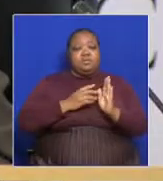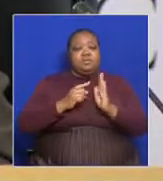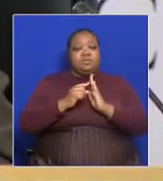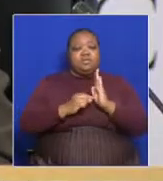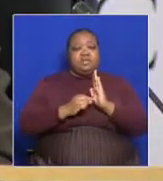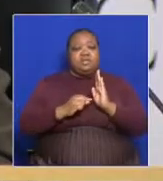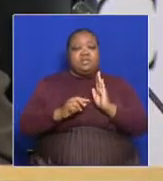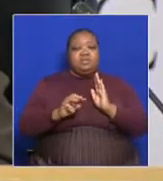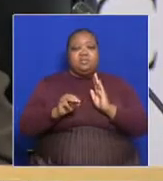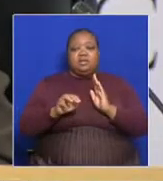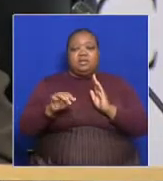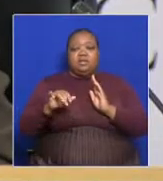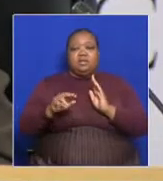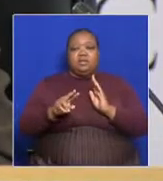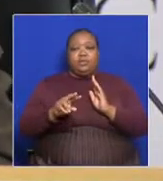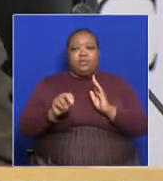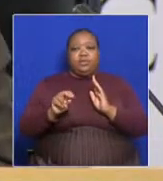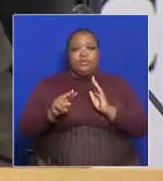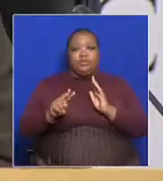Yes.